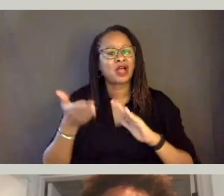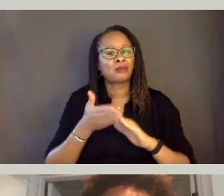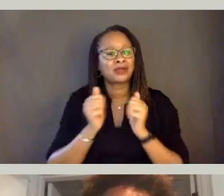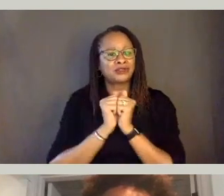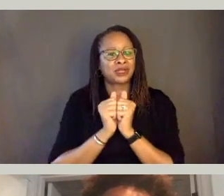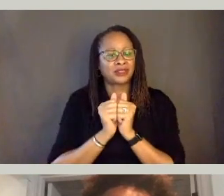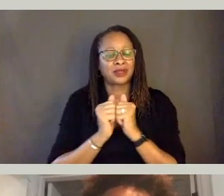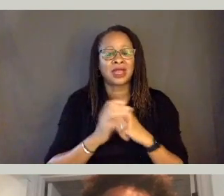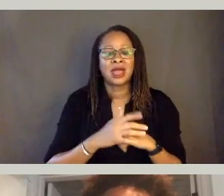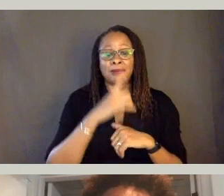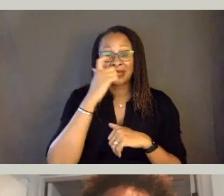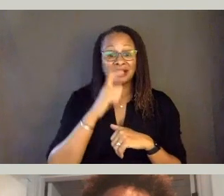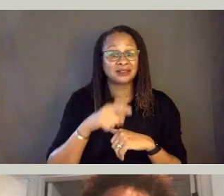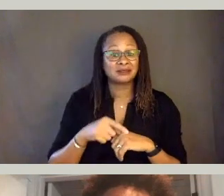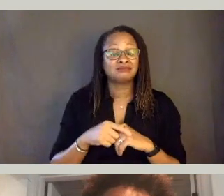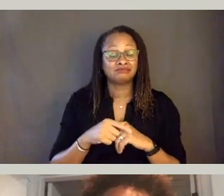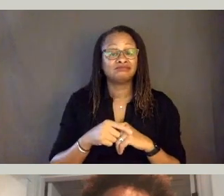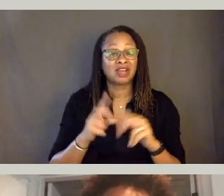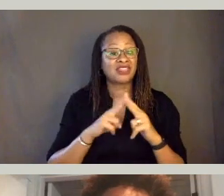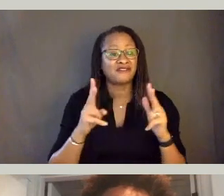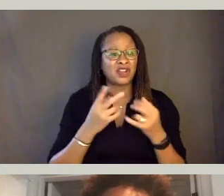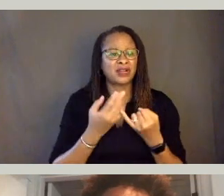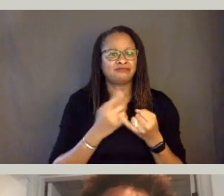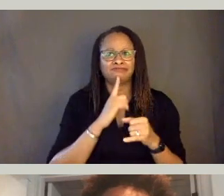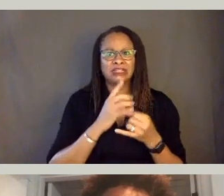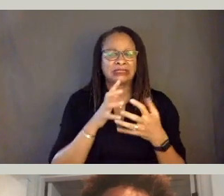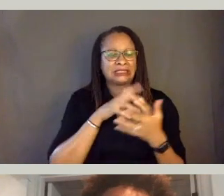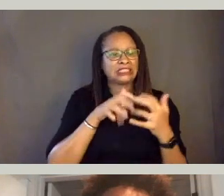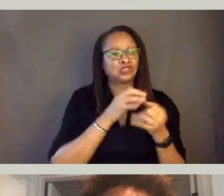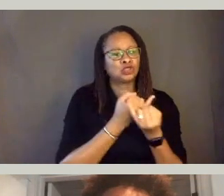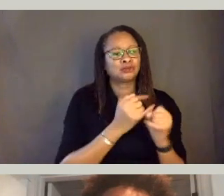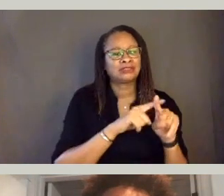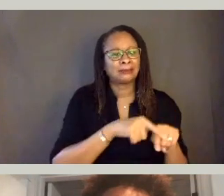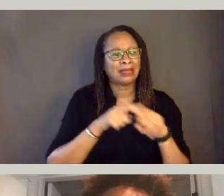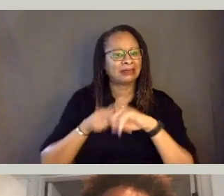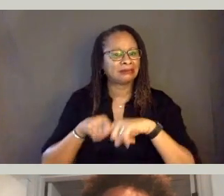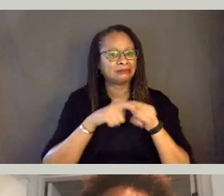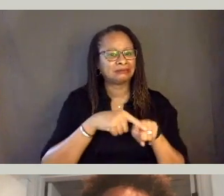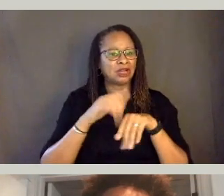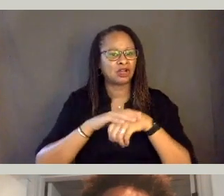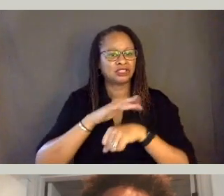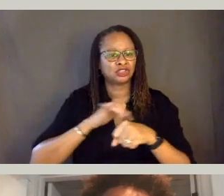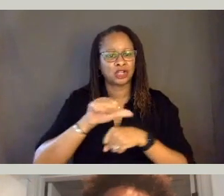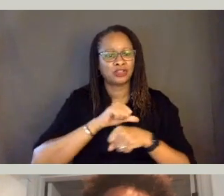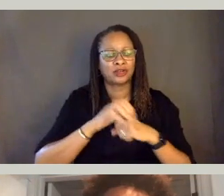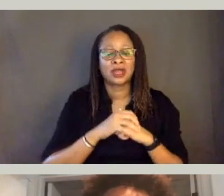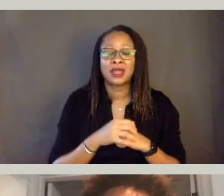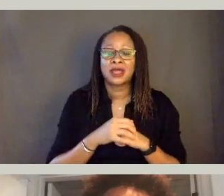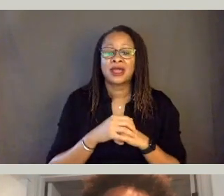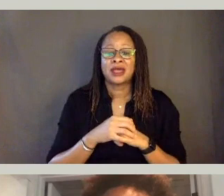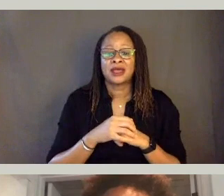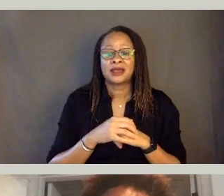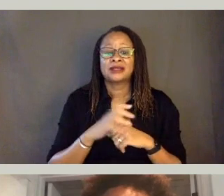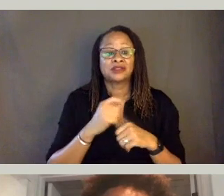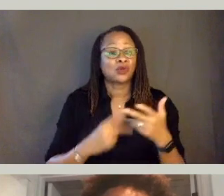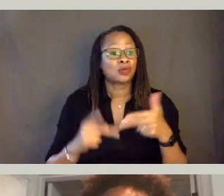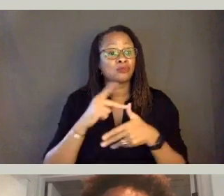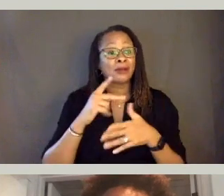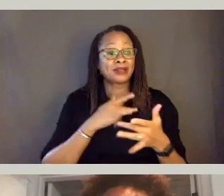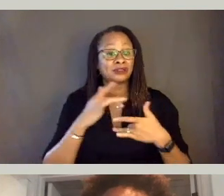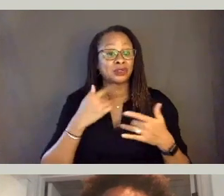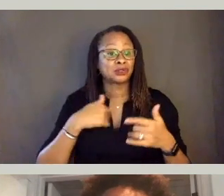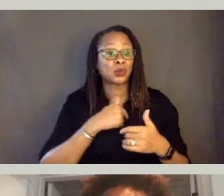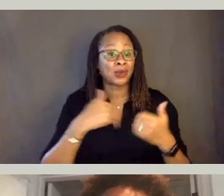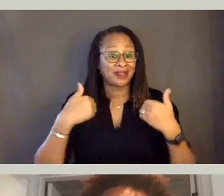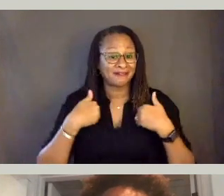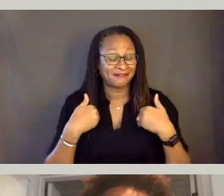they're operating together, because they are very interdependent. So, you know, as commercial possibilities for documentaries continue to grow, the primary concerns that